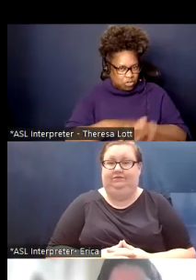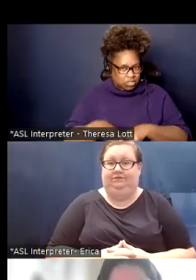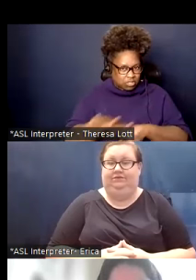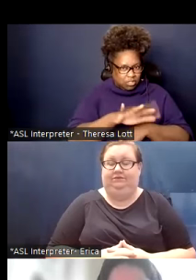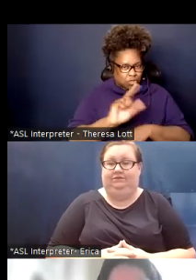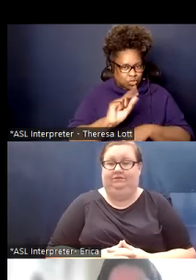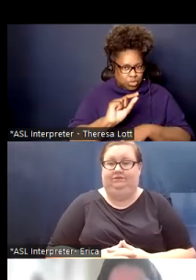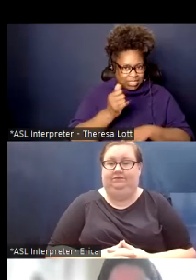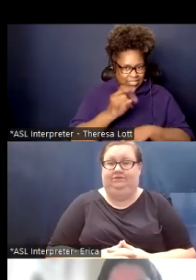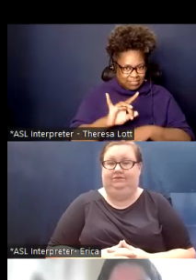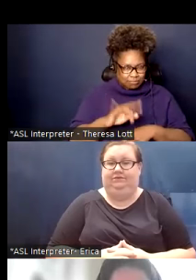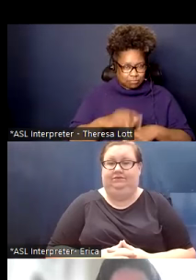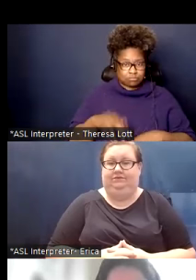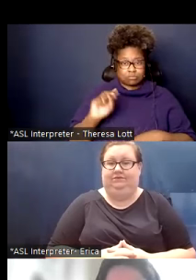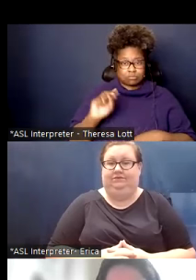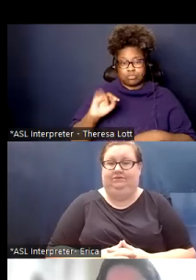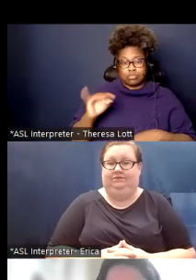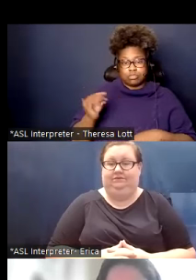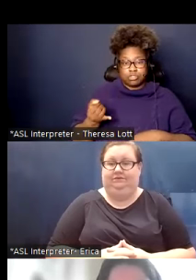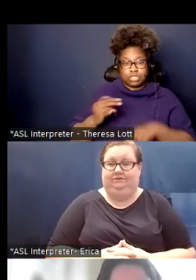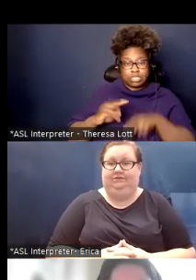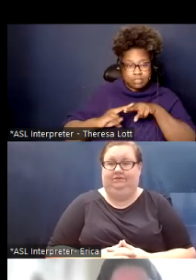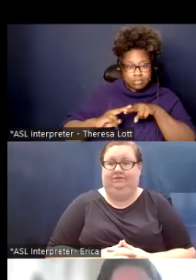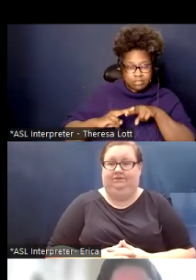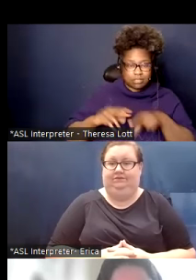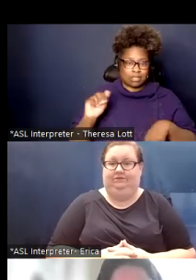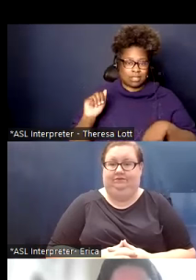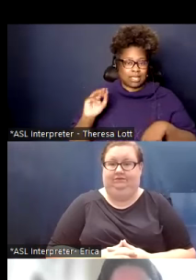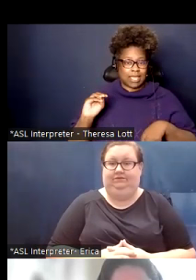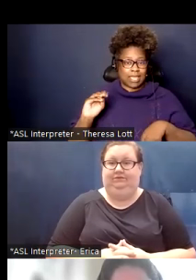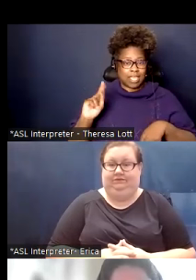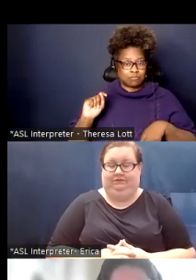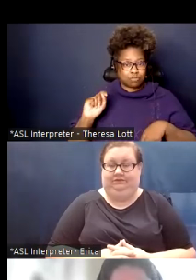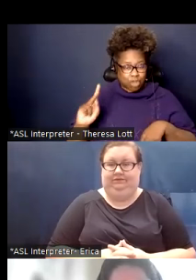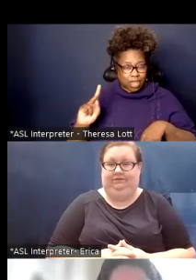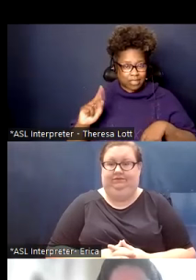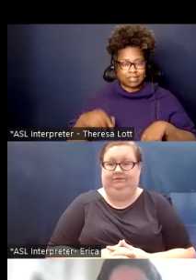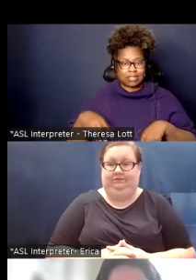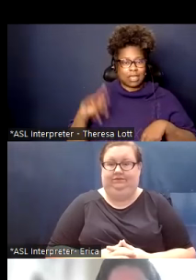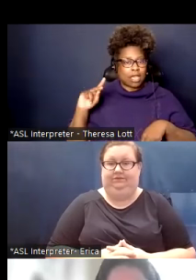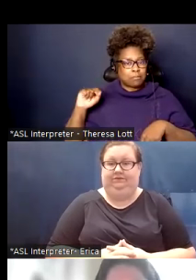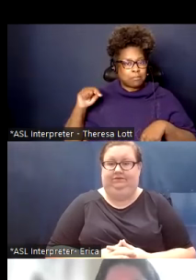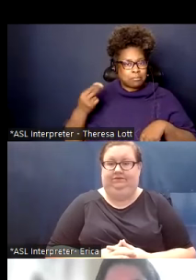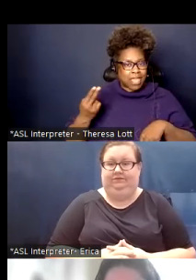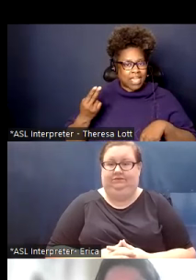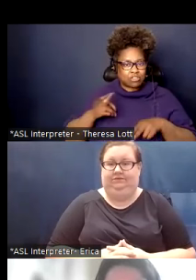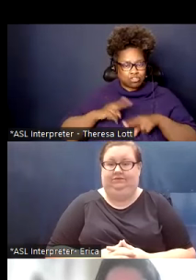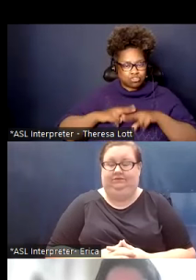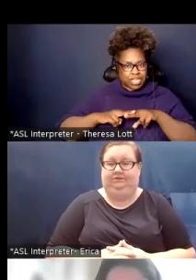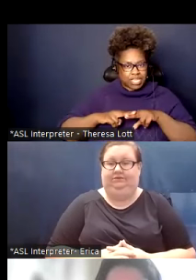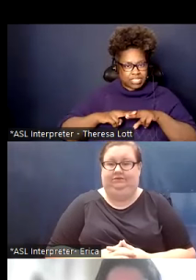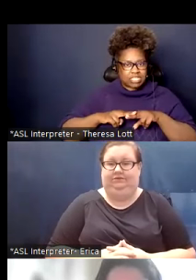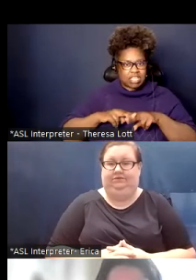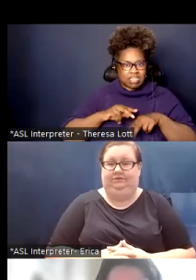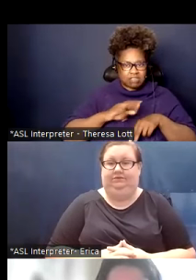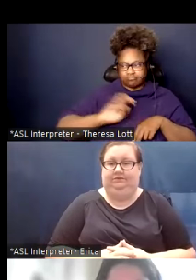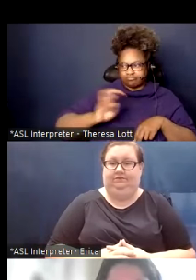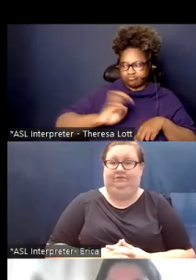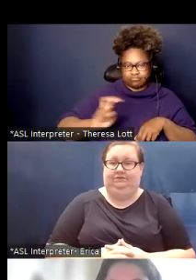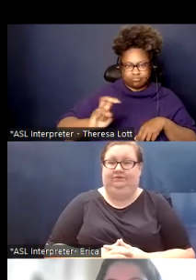Transit passenger rail lines, Amtrak lines, and the valuable PATH trains to New York City all run through this